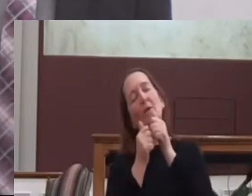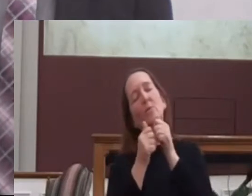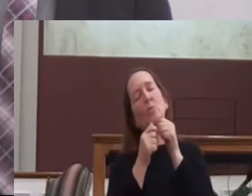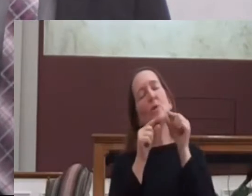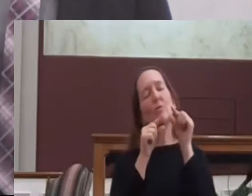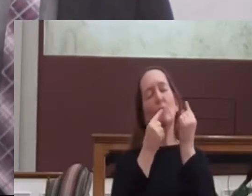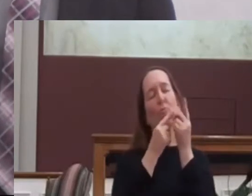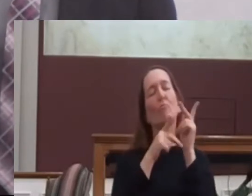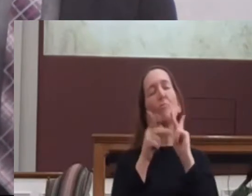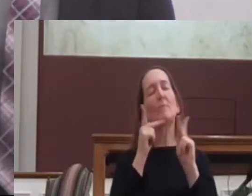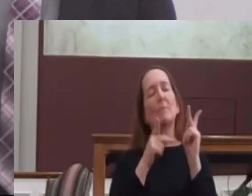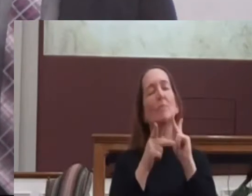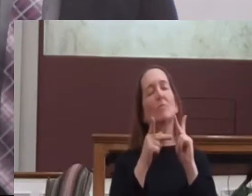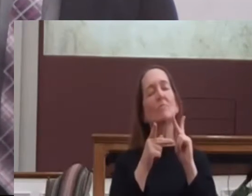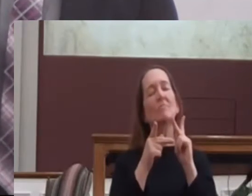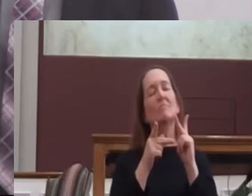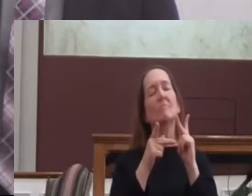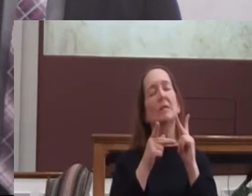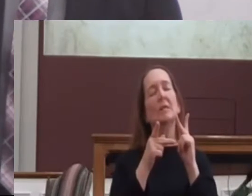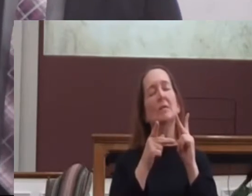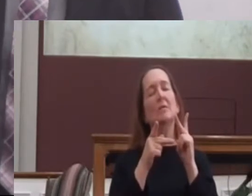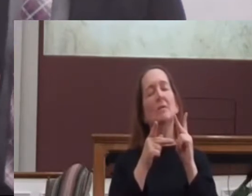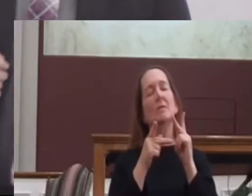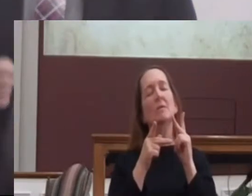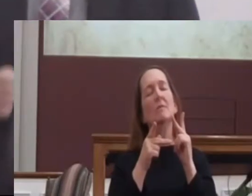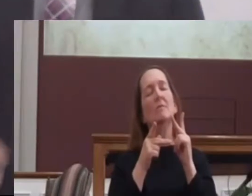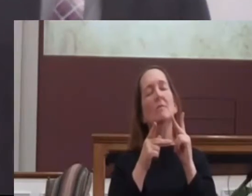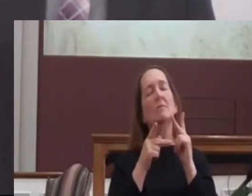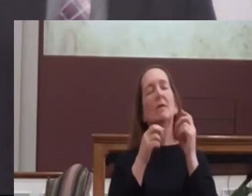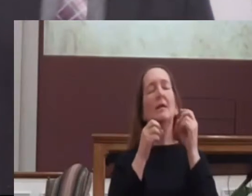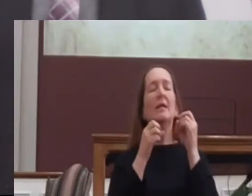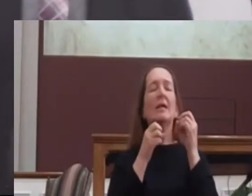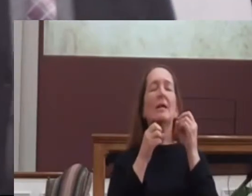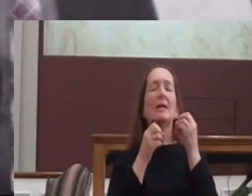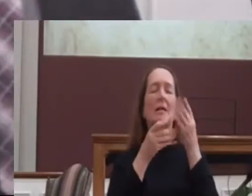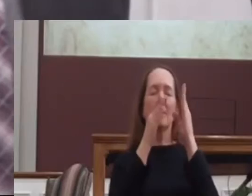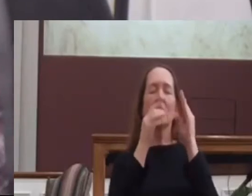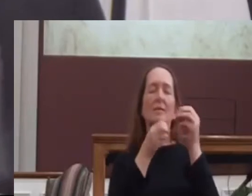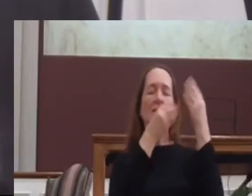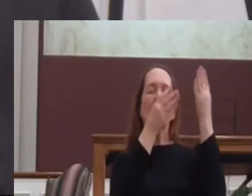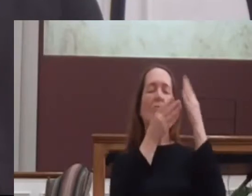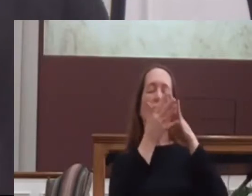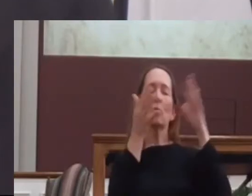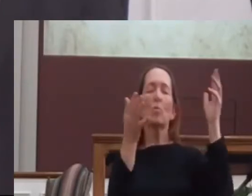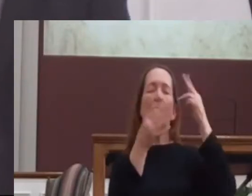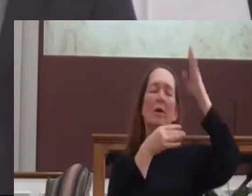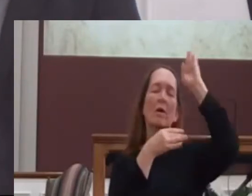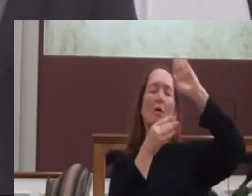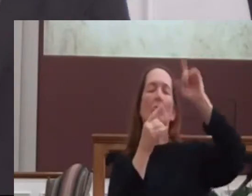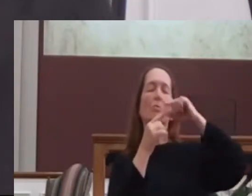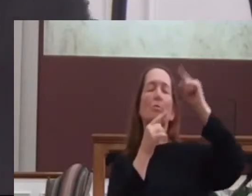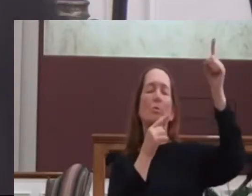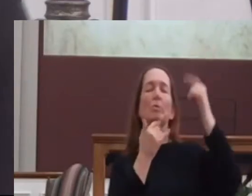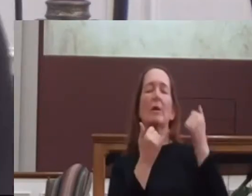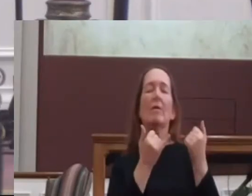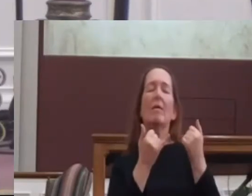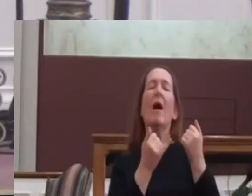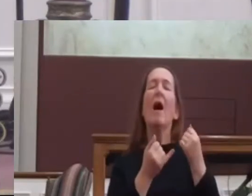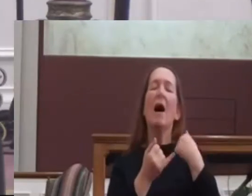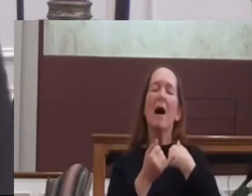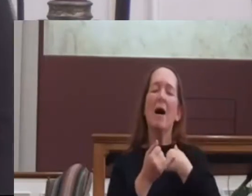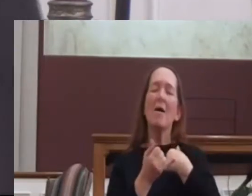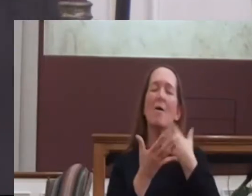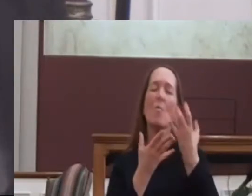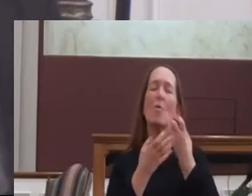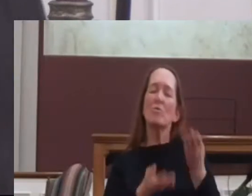we engage the society that we are a part of. And may we glorify and honor You with it all. Lord, right